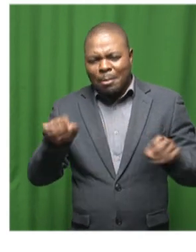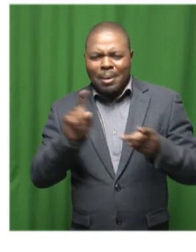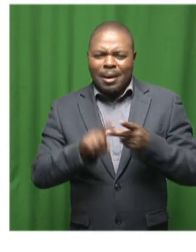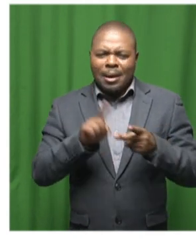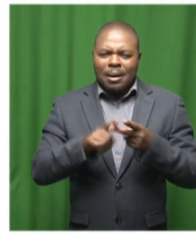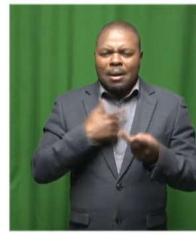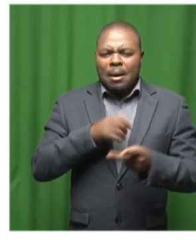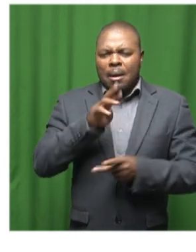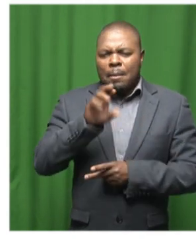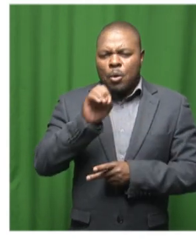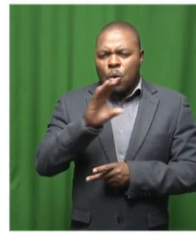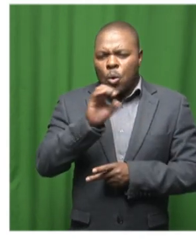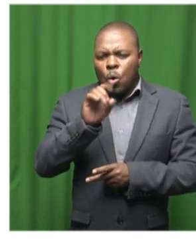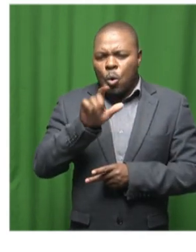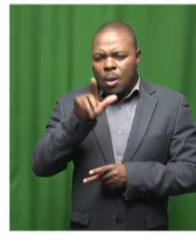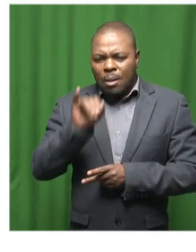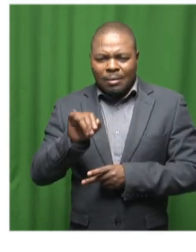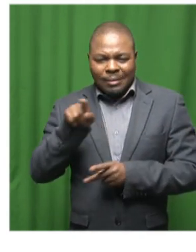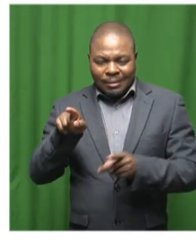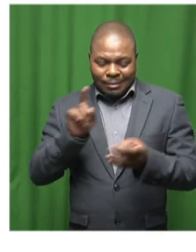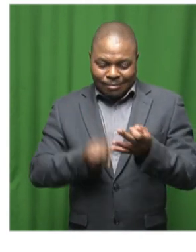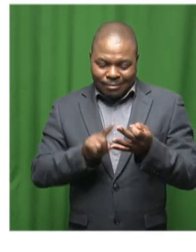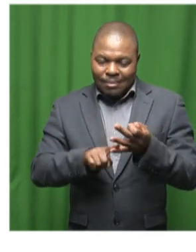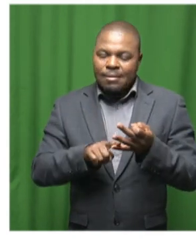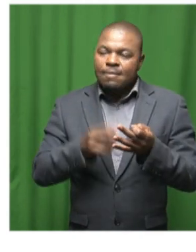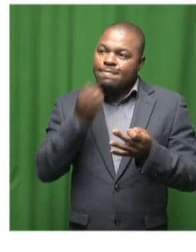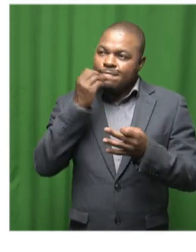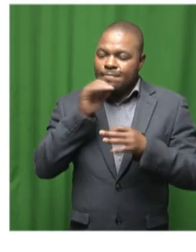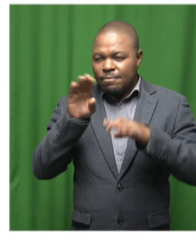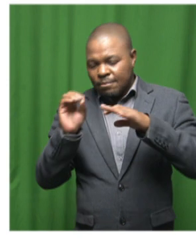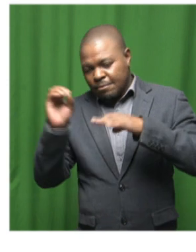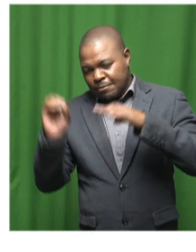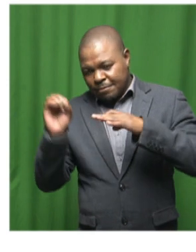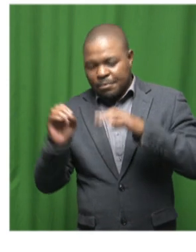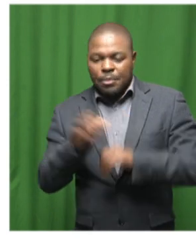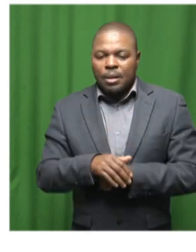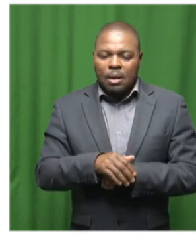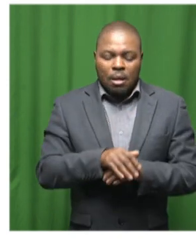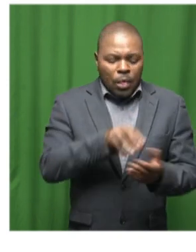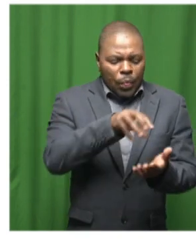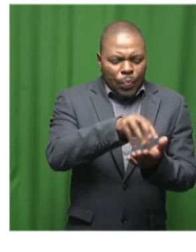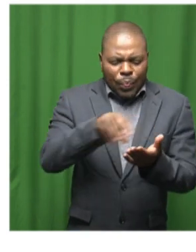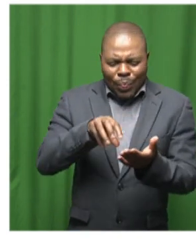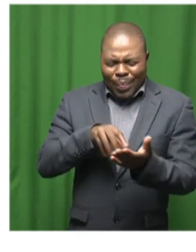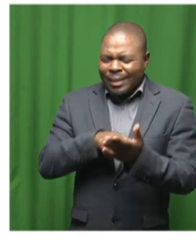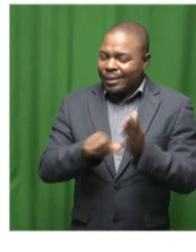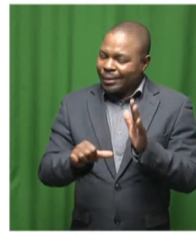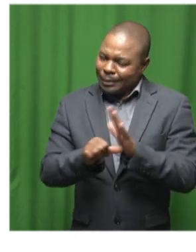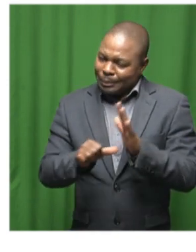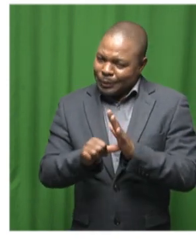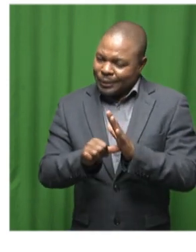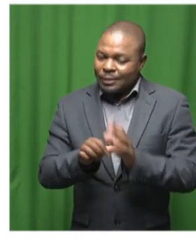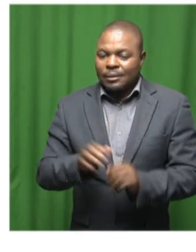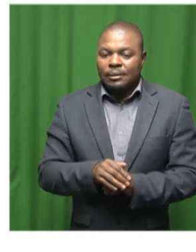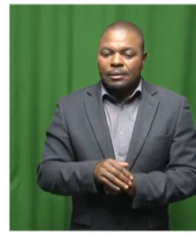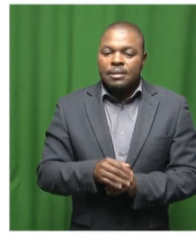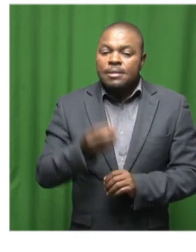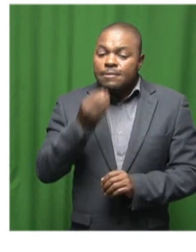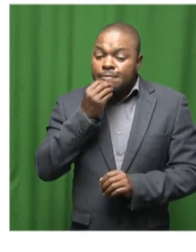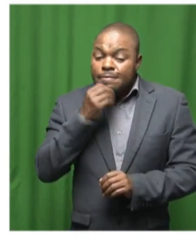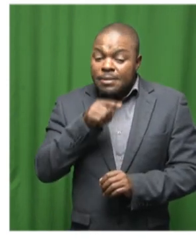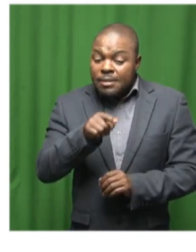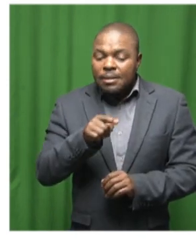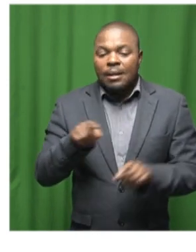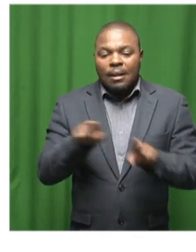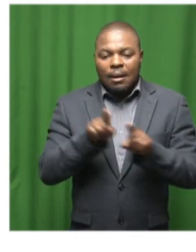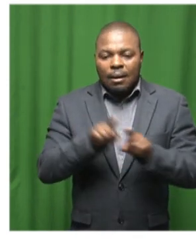something, and obviously your dinner as well. Remember, portion size is very, very important. So for me, nutrition is also